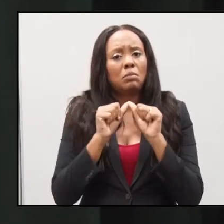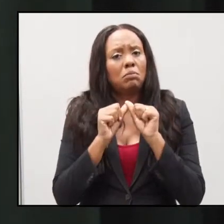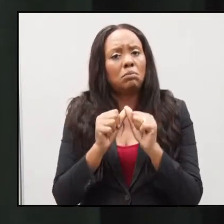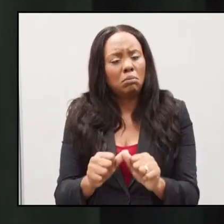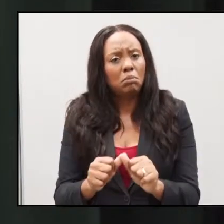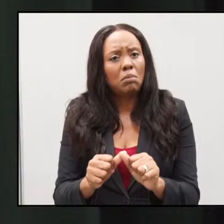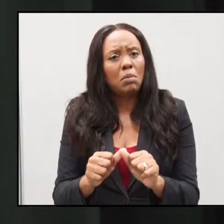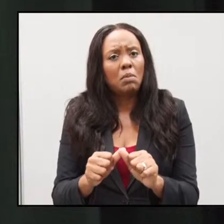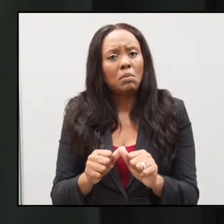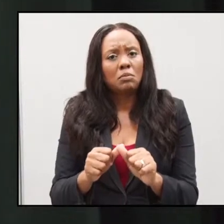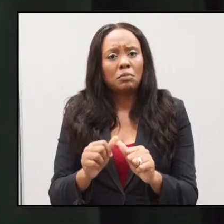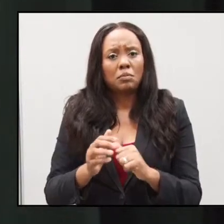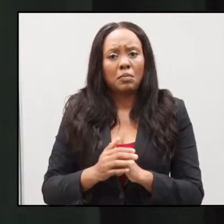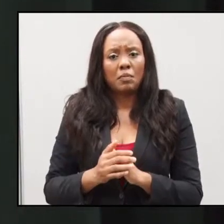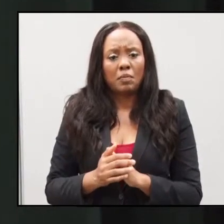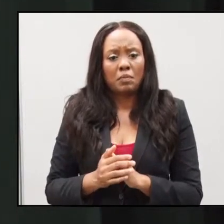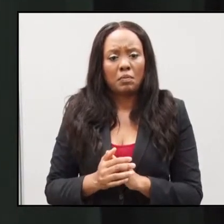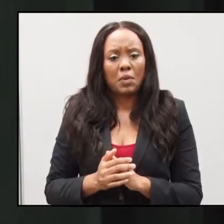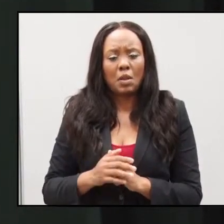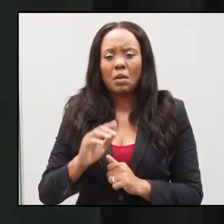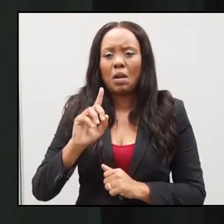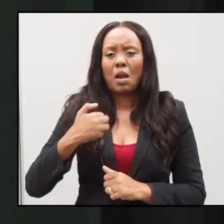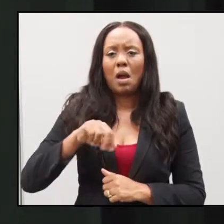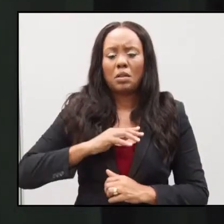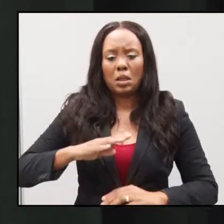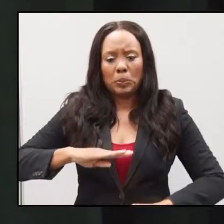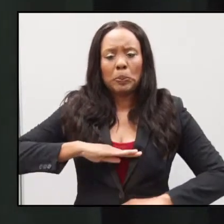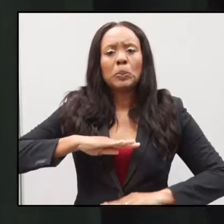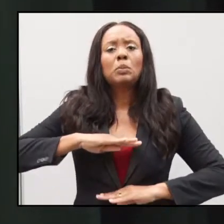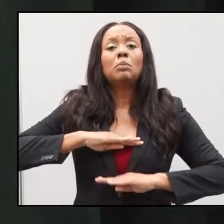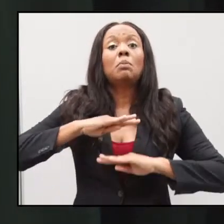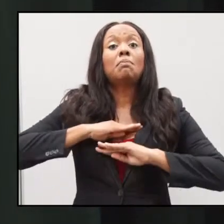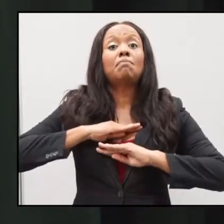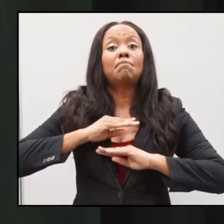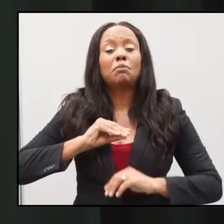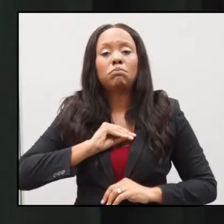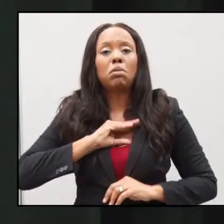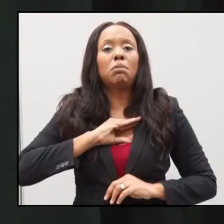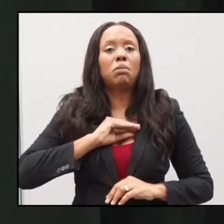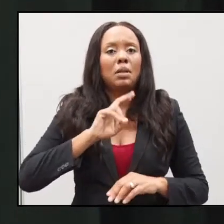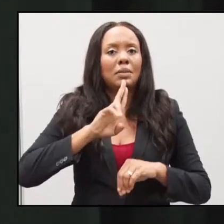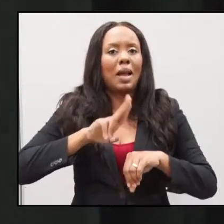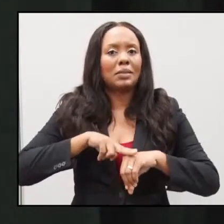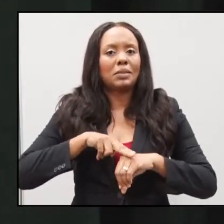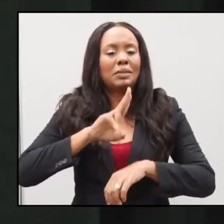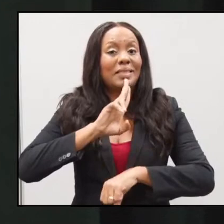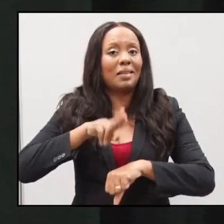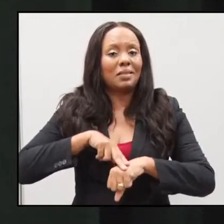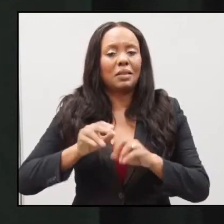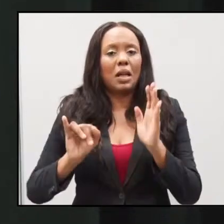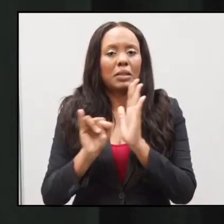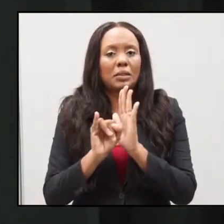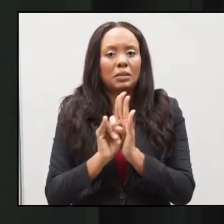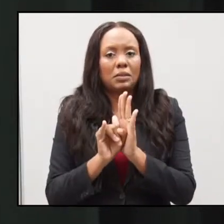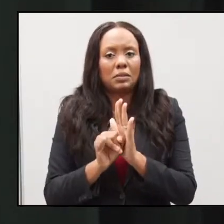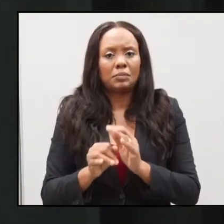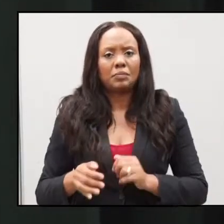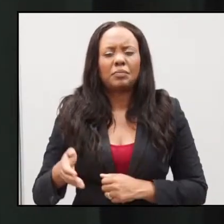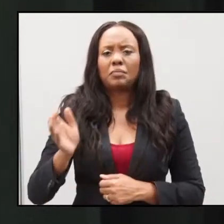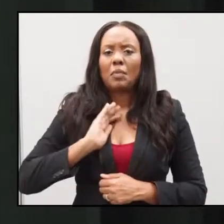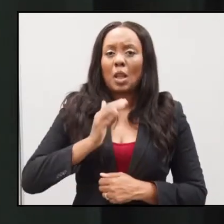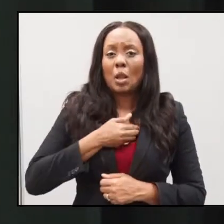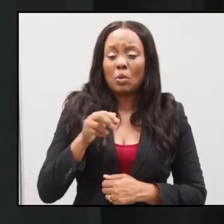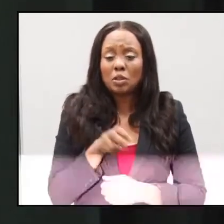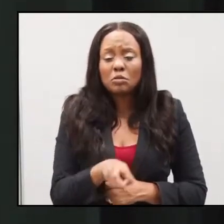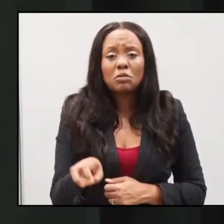construction of national identity in this age of republic. The journey here has been assisted by many,